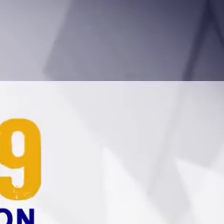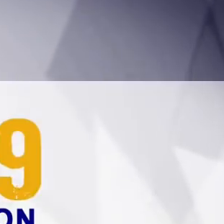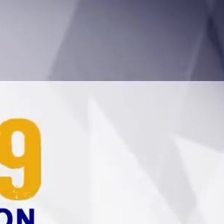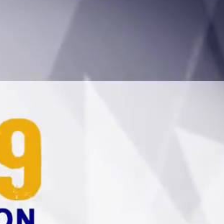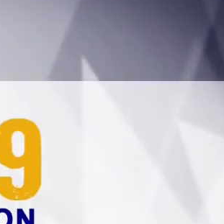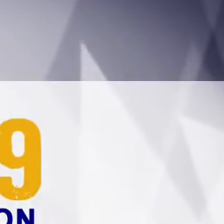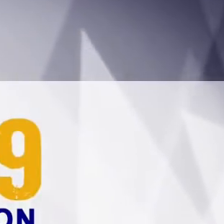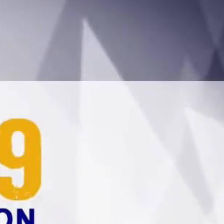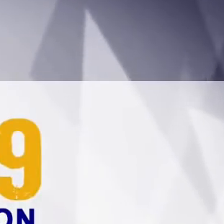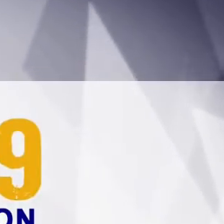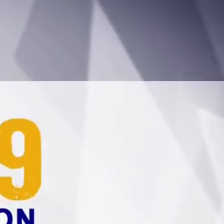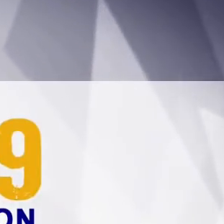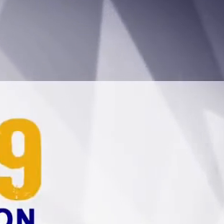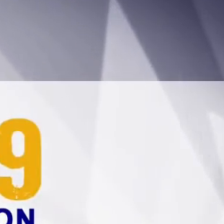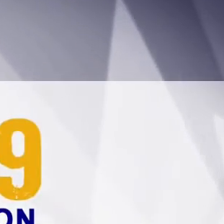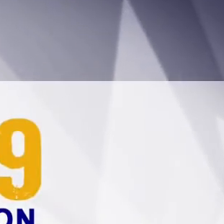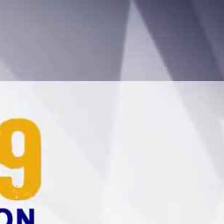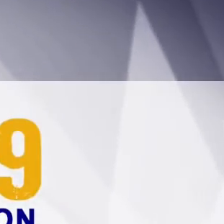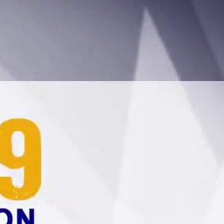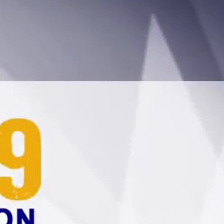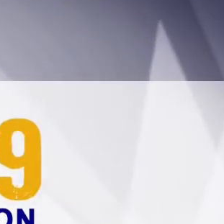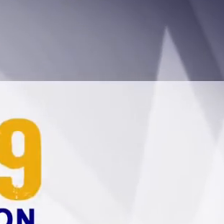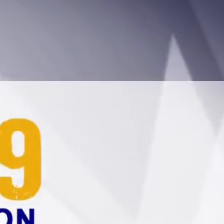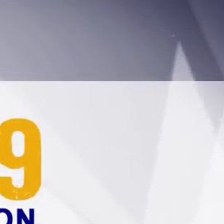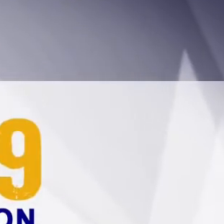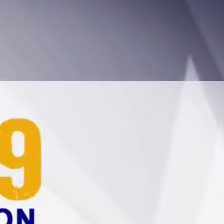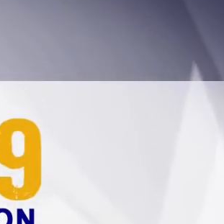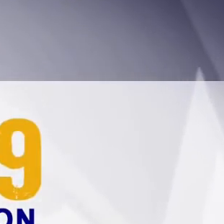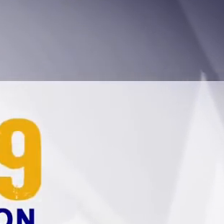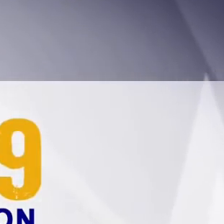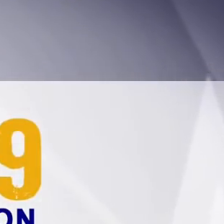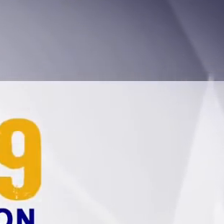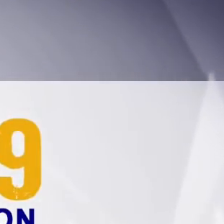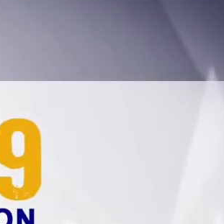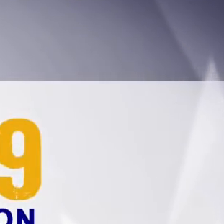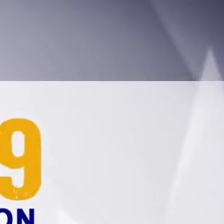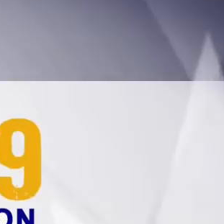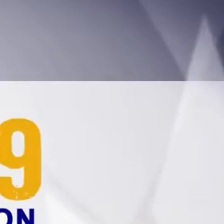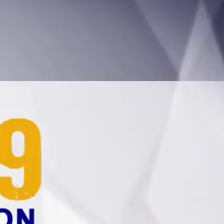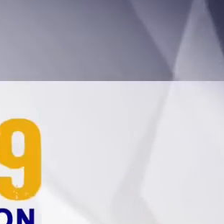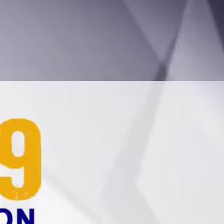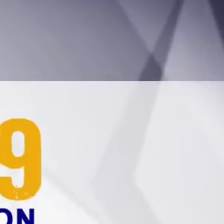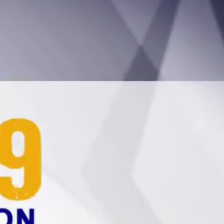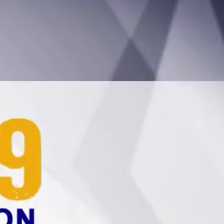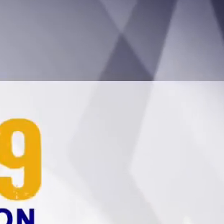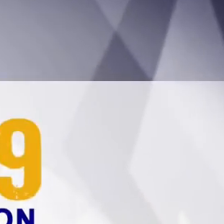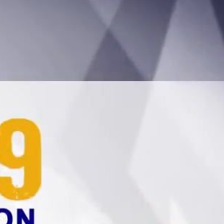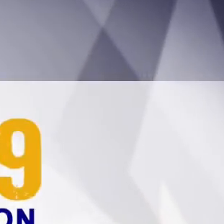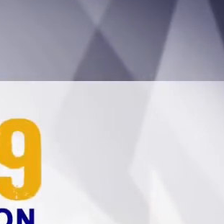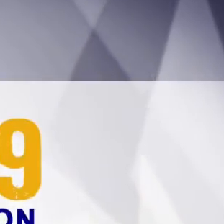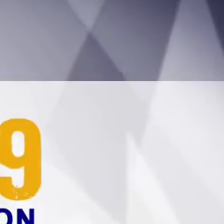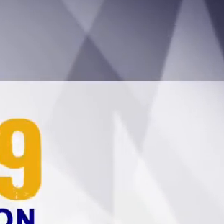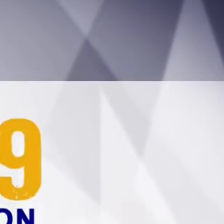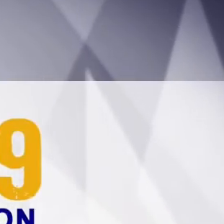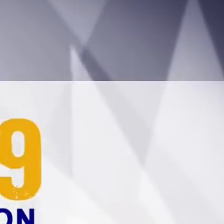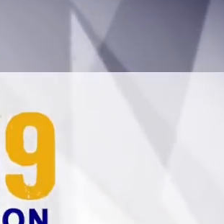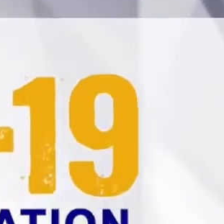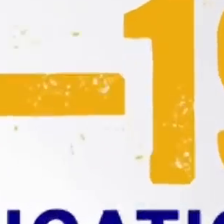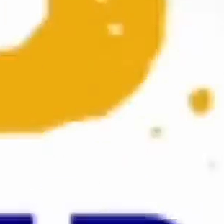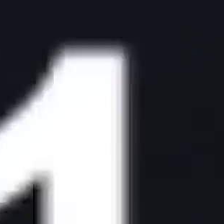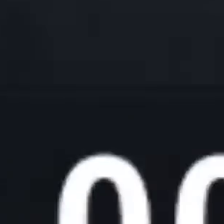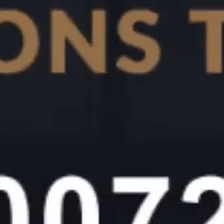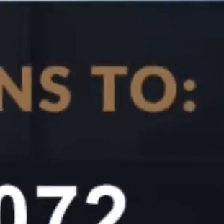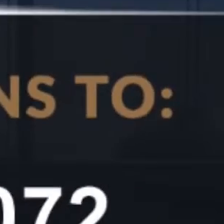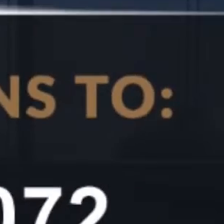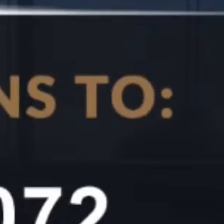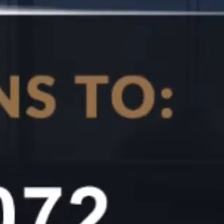OneSpotMedia.com, The Gleaner Online, Radio Jamaica, Power 106 FM, and TVJ's YouTube channel. Send us